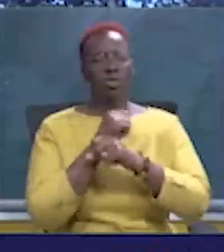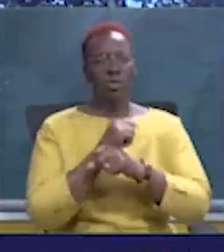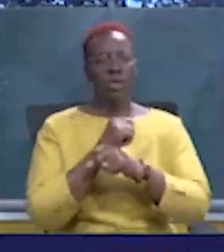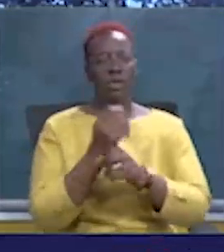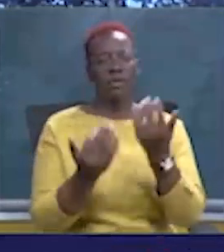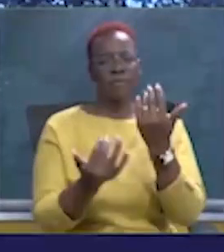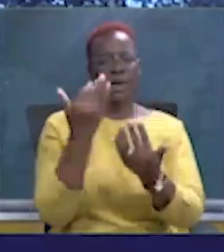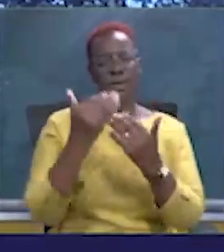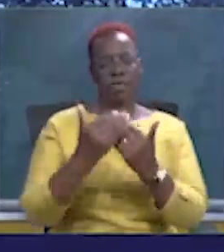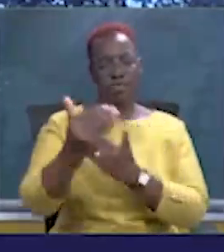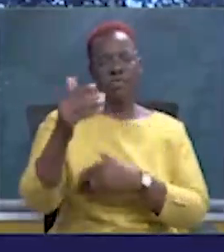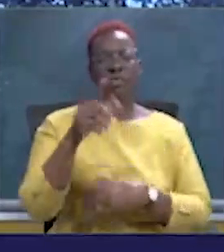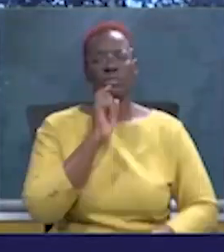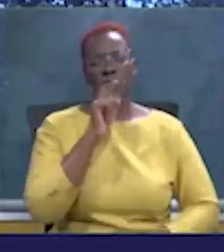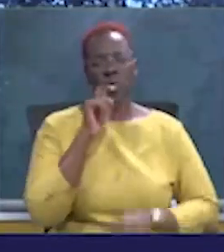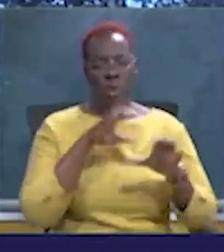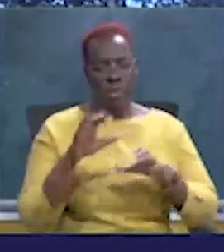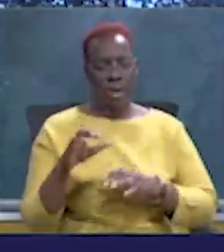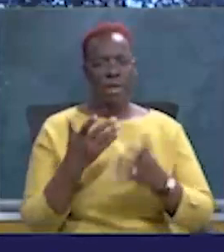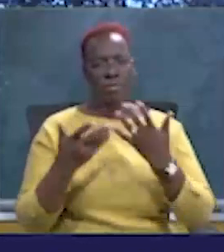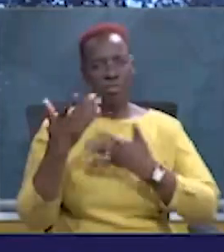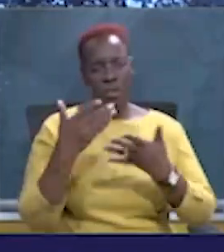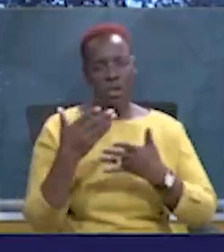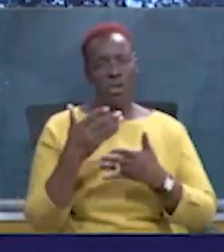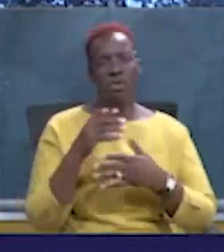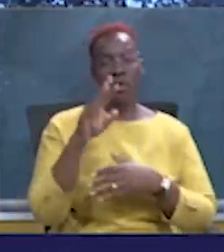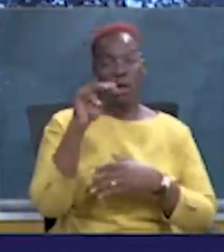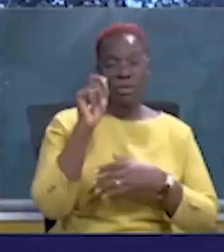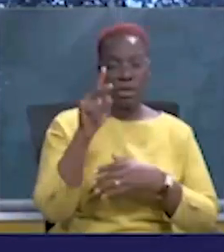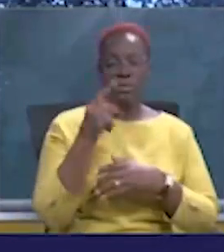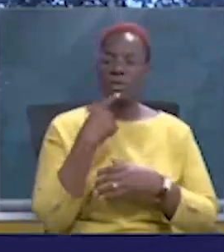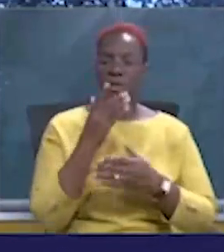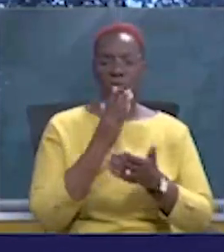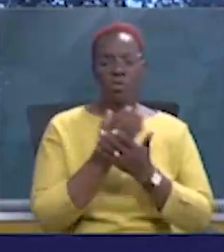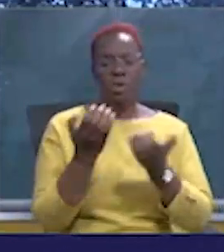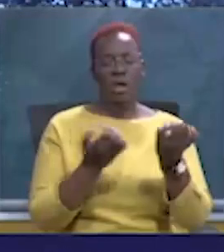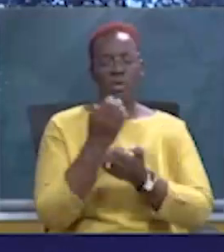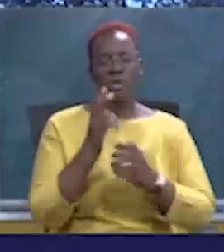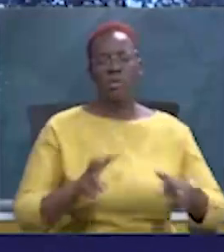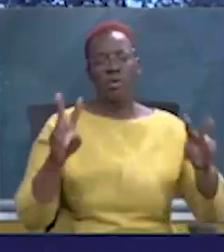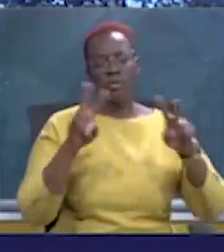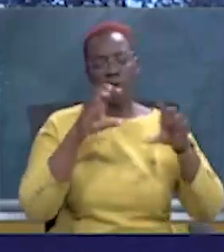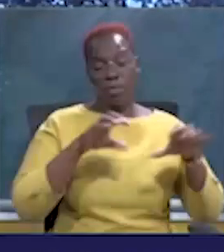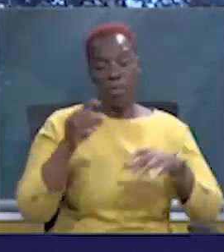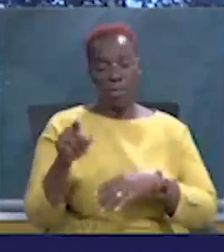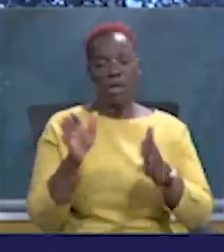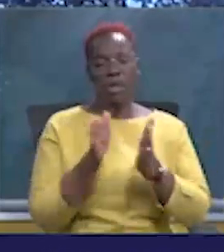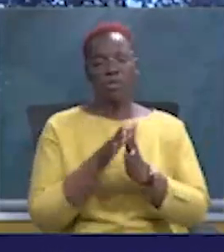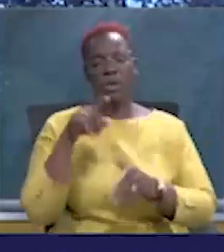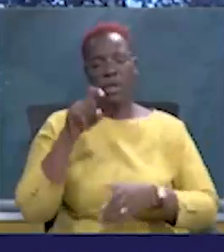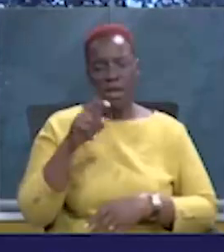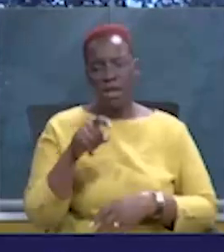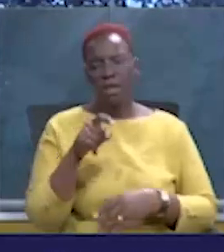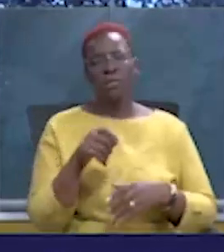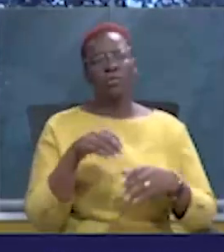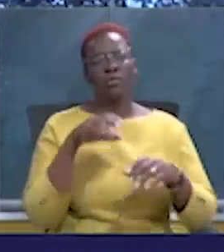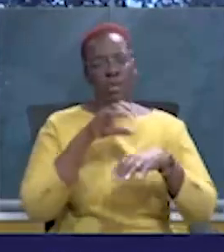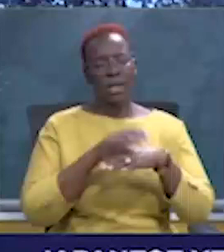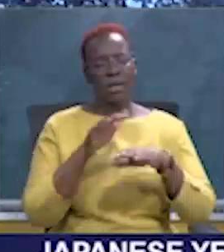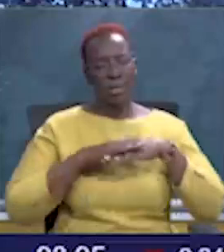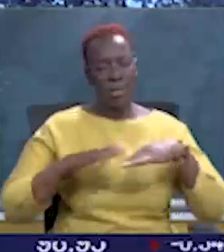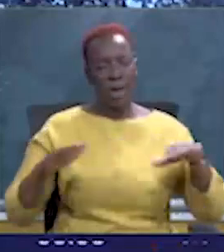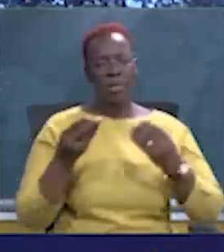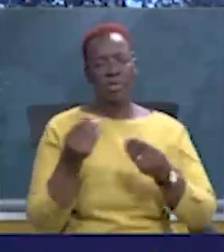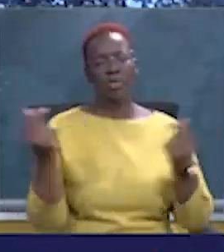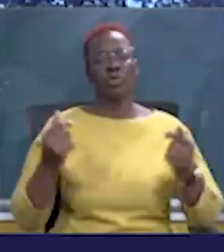market. Speaking to Metropole TV, the lawmaker noted the economic value of the market and the need to find a lasting solution to